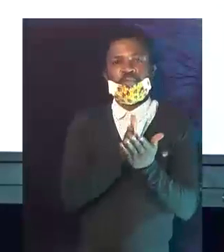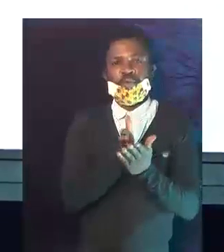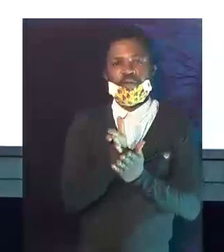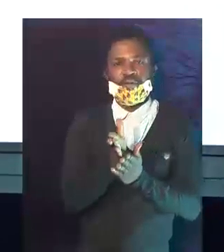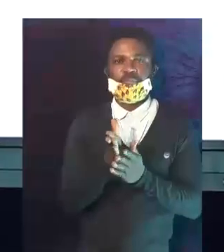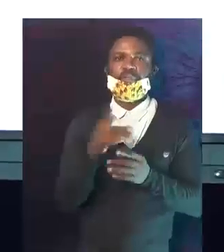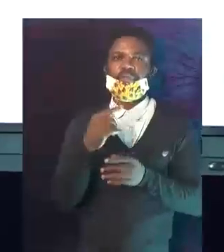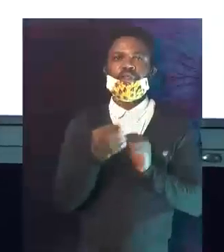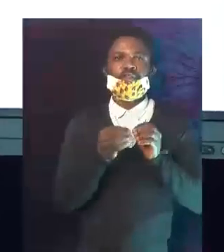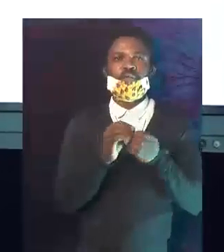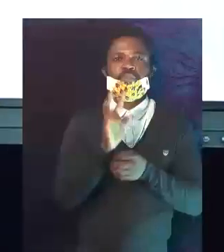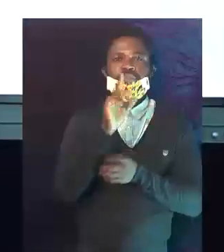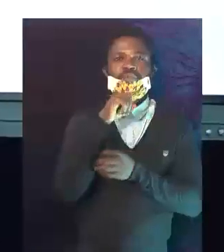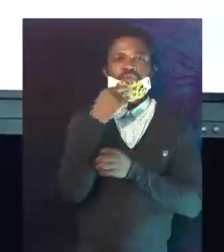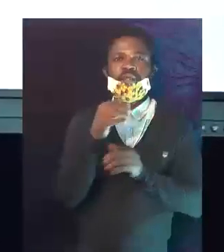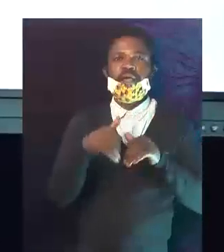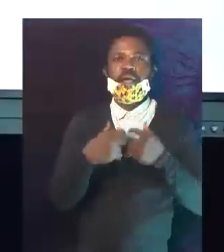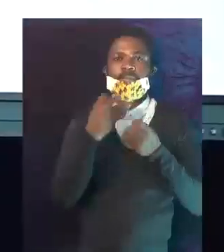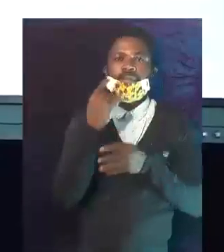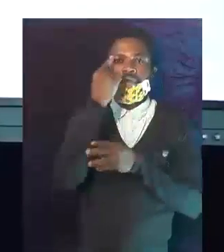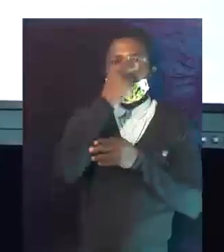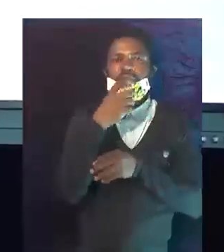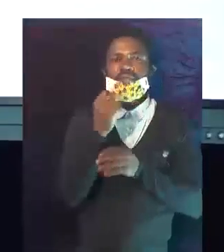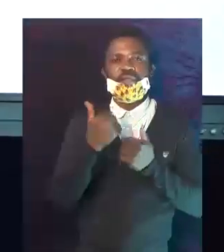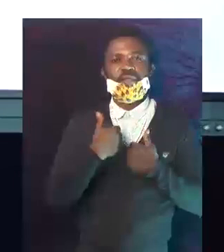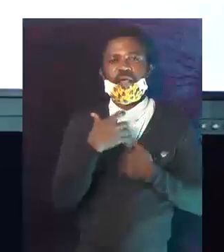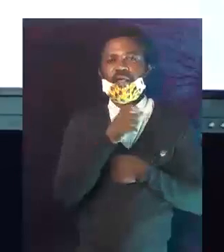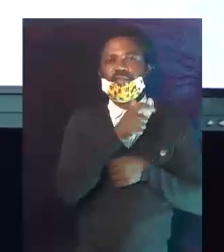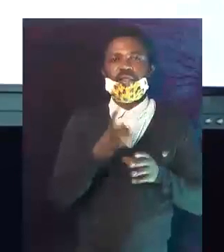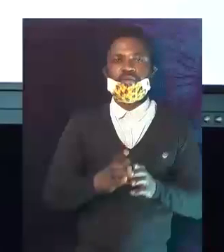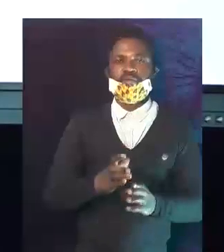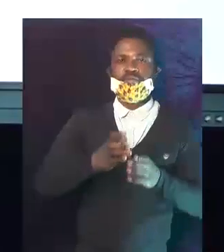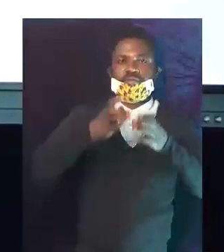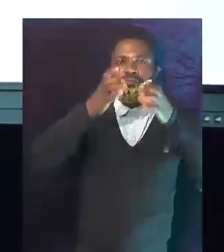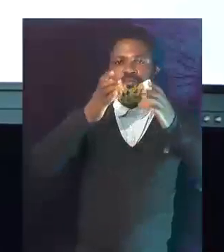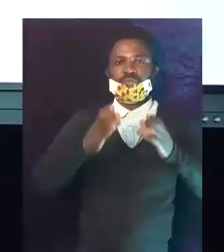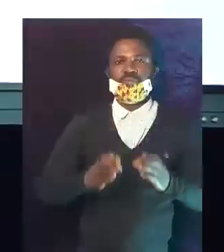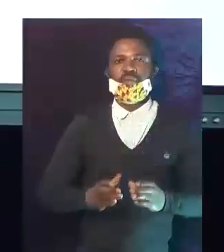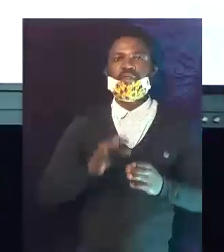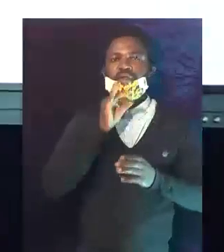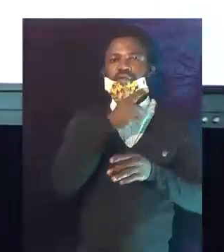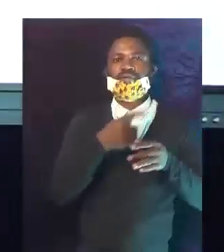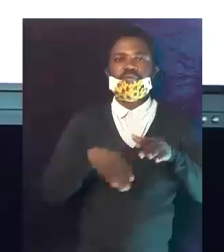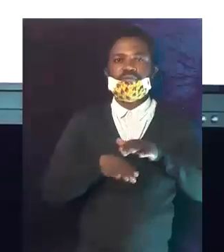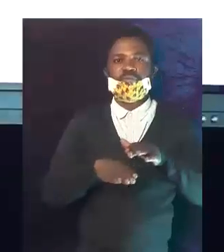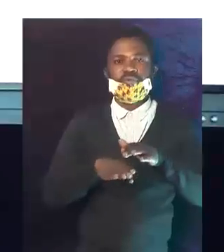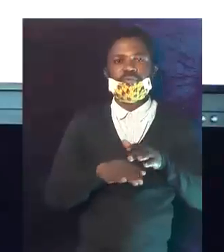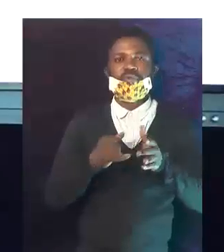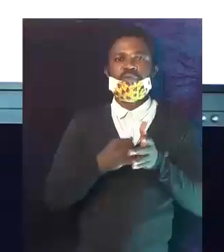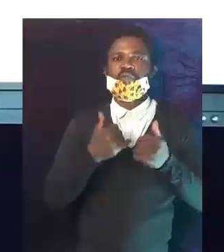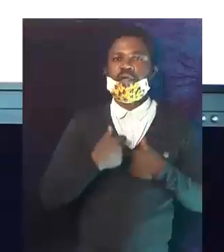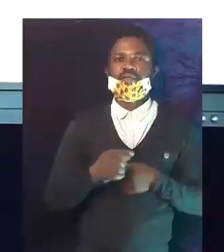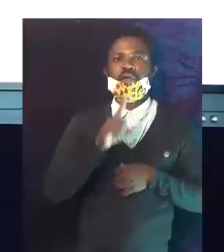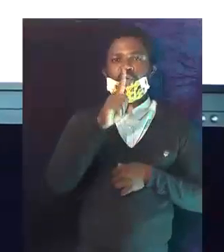upright. The third question says, how many faces has a cylinder? Again, a cylinder is a prism, so it